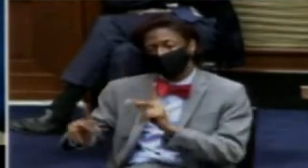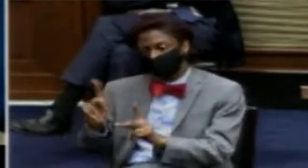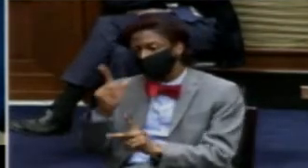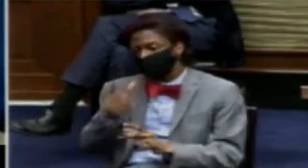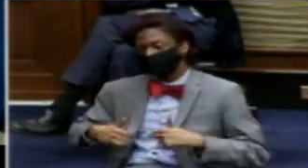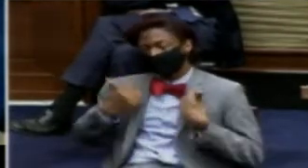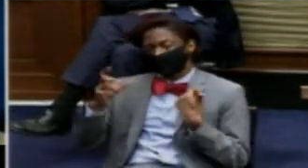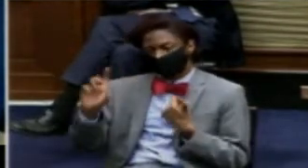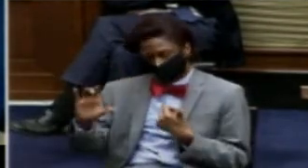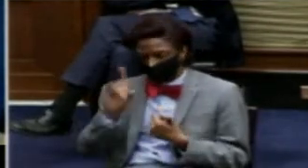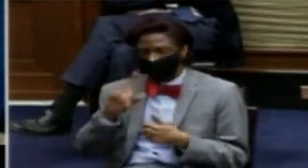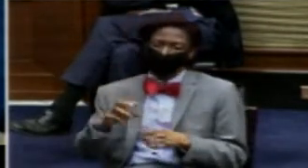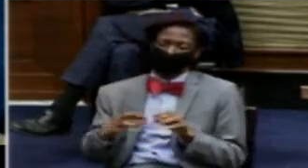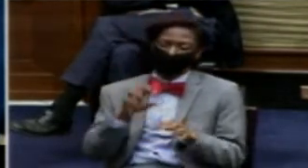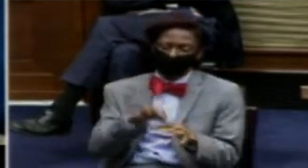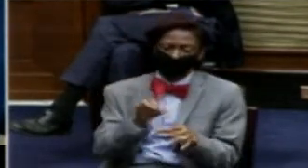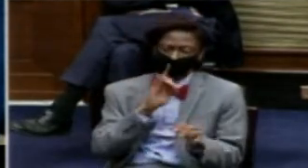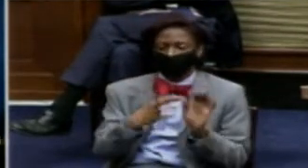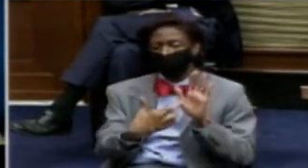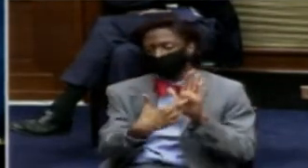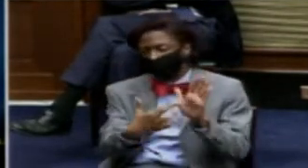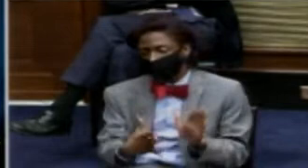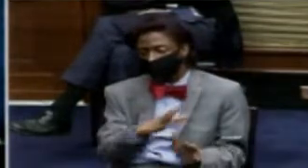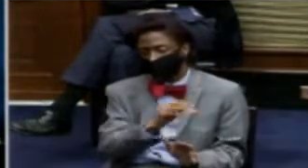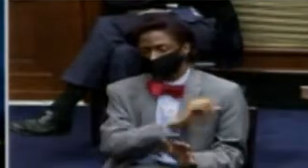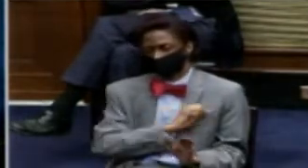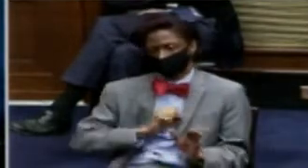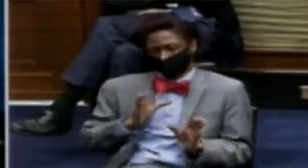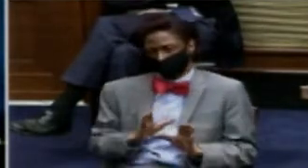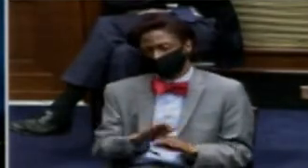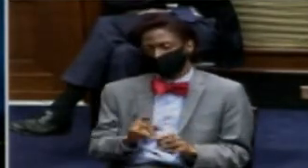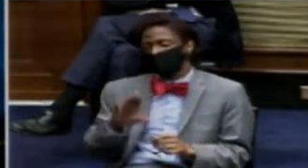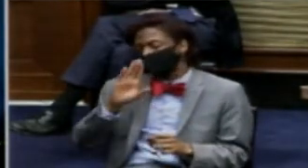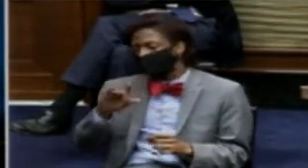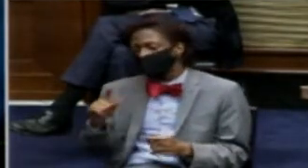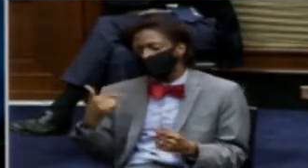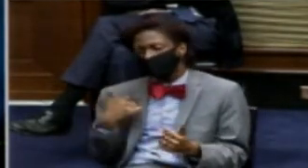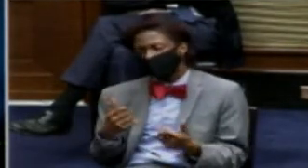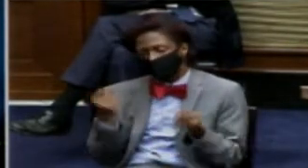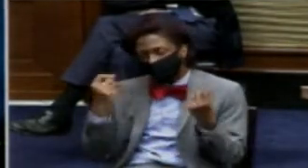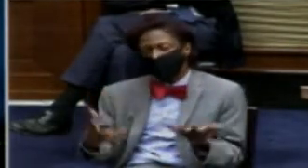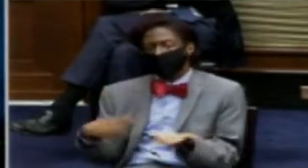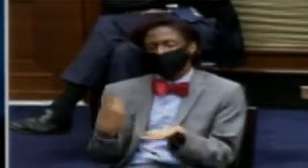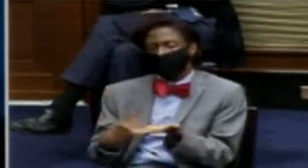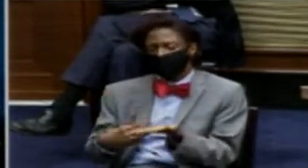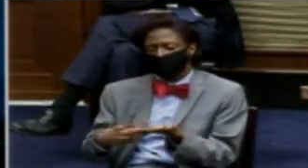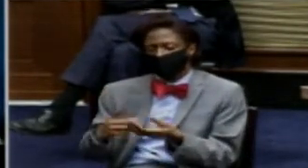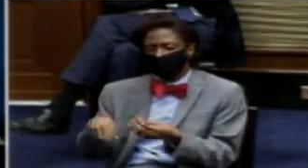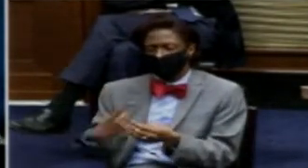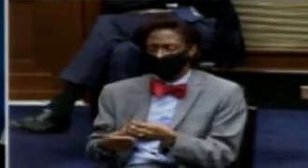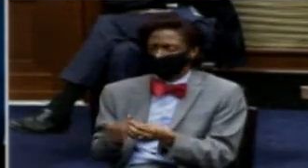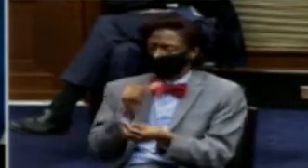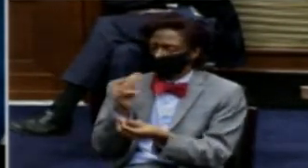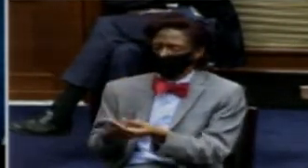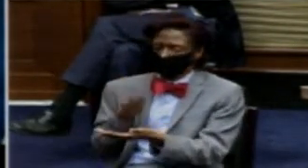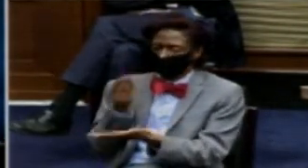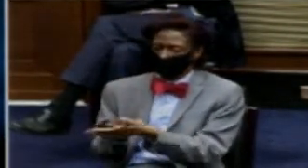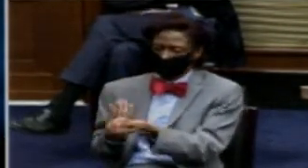representatives. And I know there's been a lot of talk about the district's current unfunded pension liabilities and